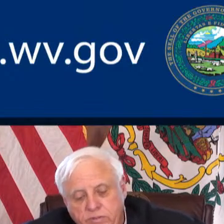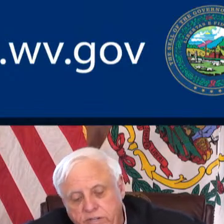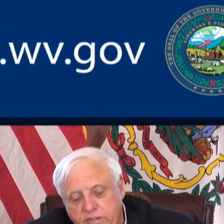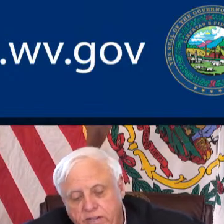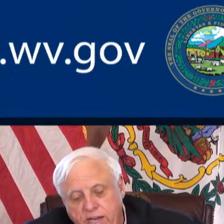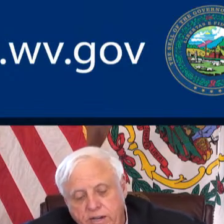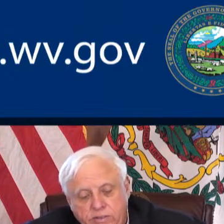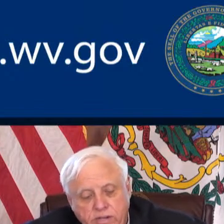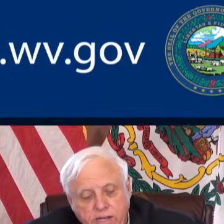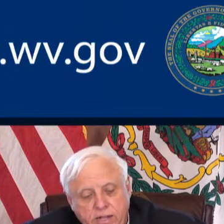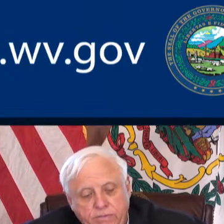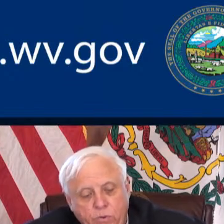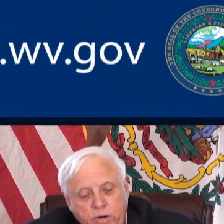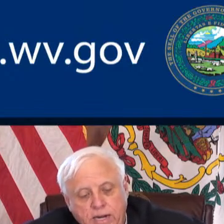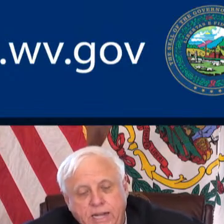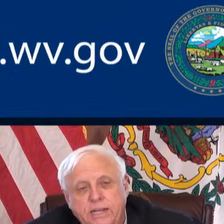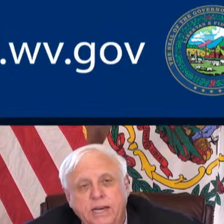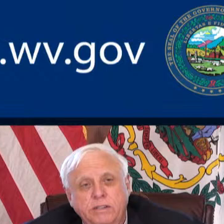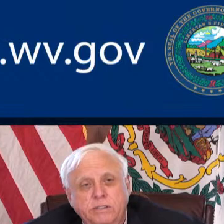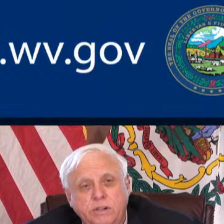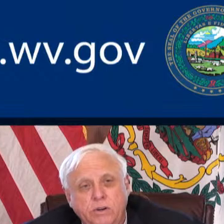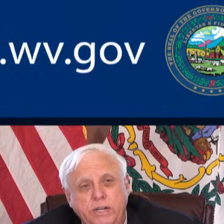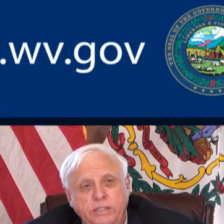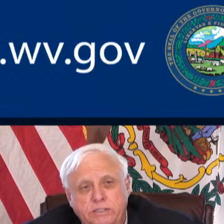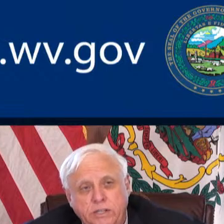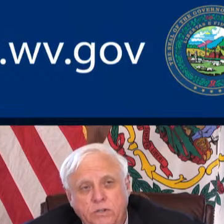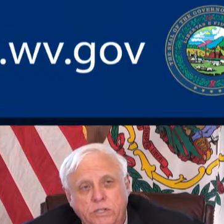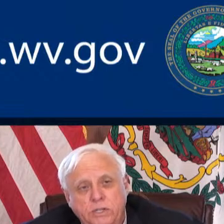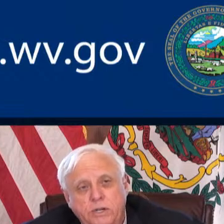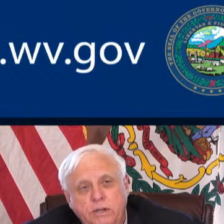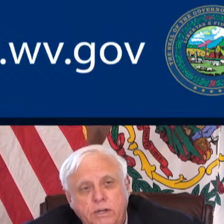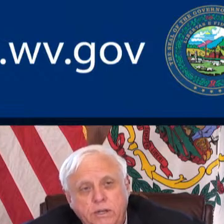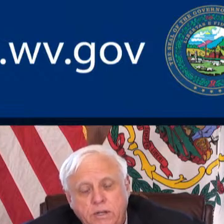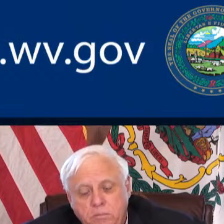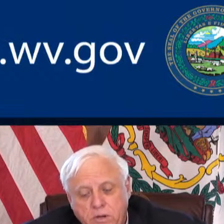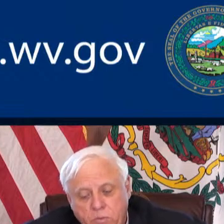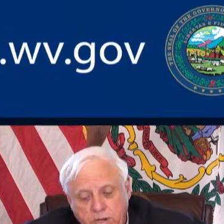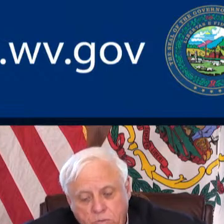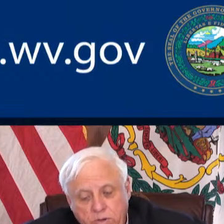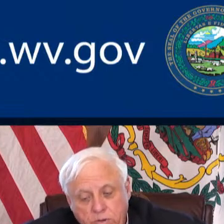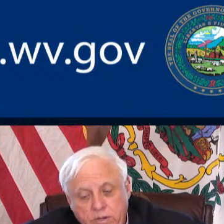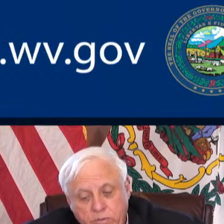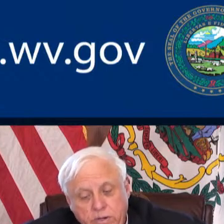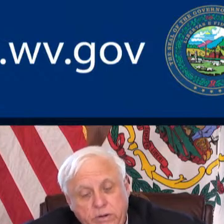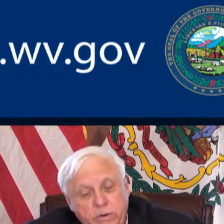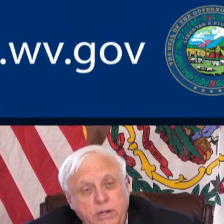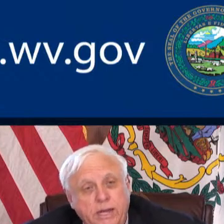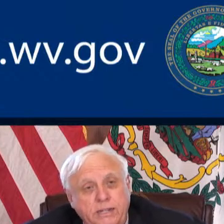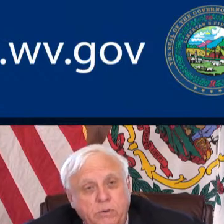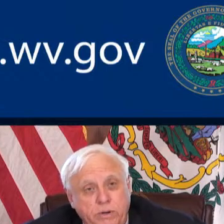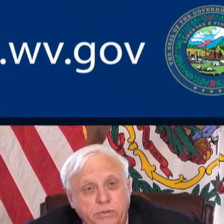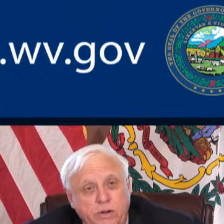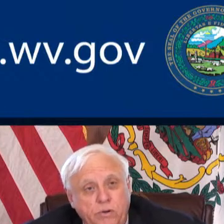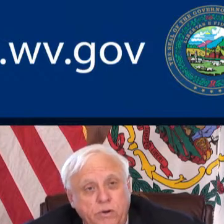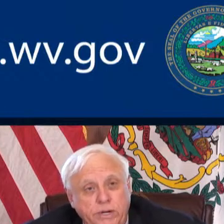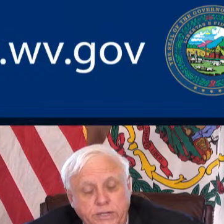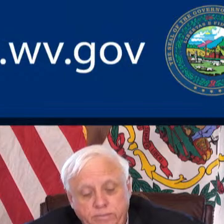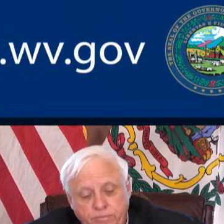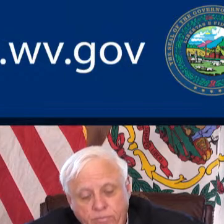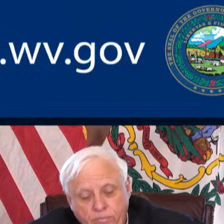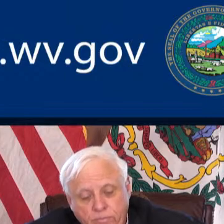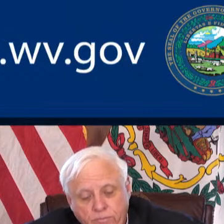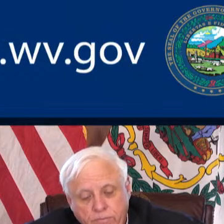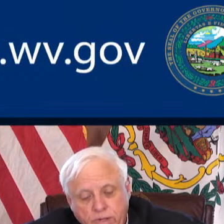up to 6 counties in the yellow, 49 counties in the green. Still good, but we really liked it when it was all green.